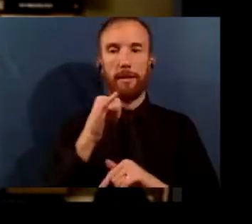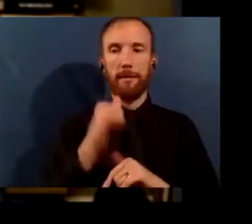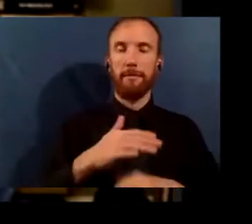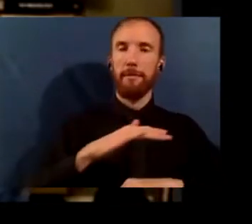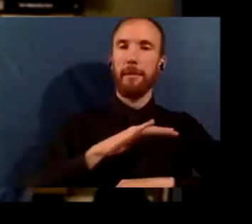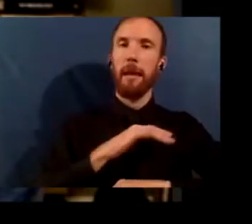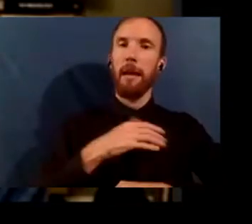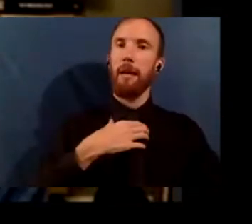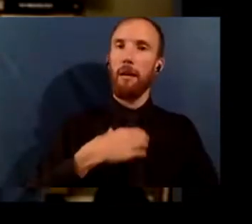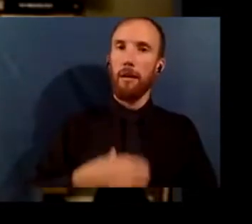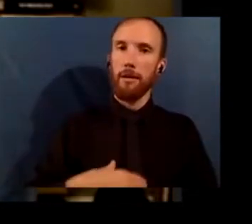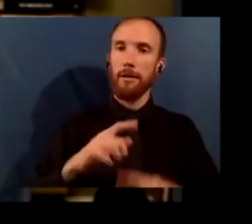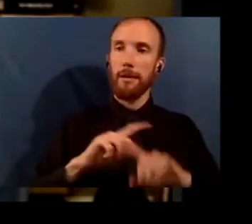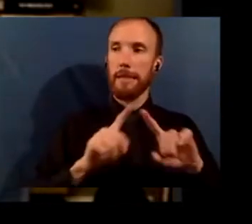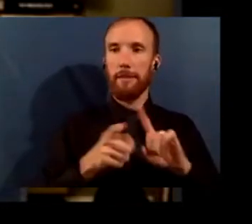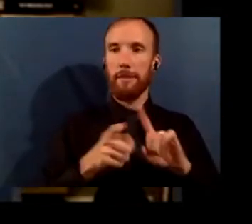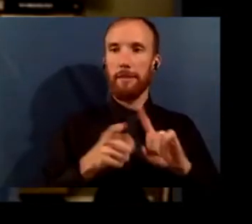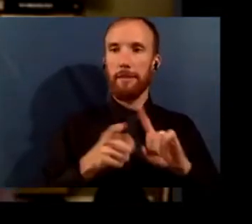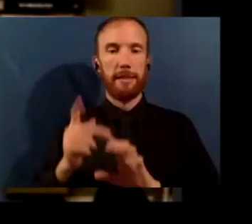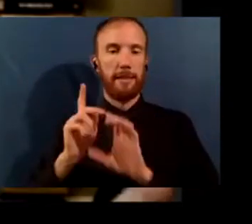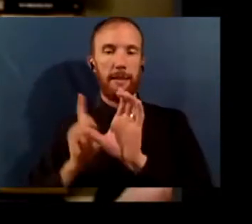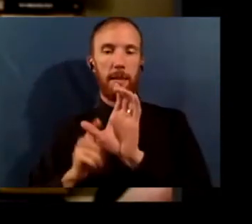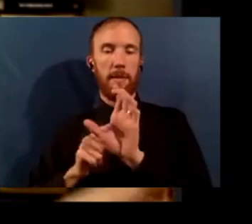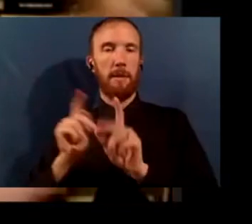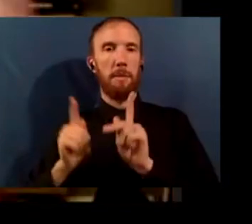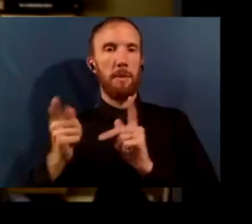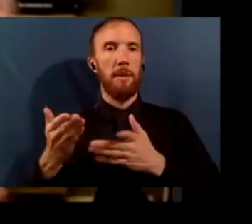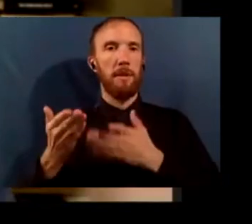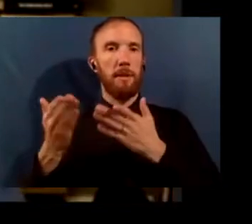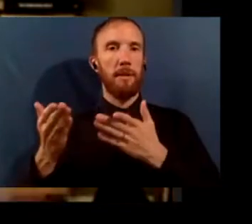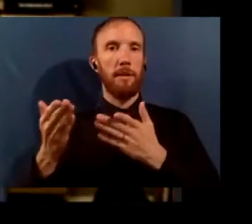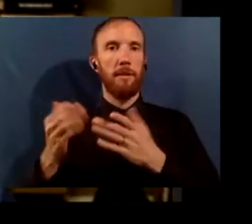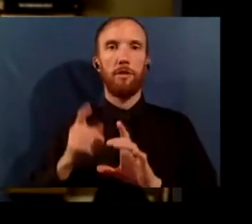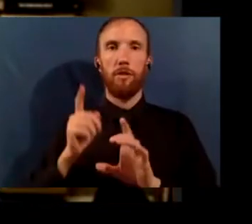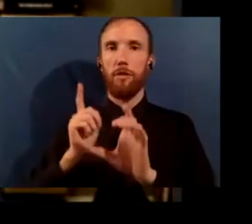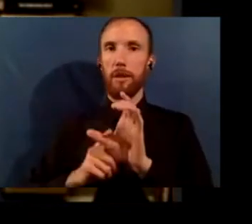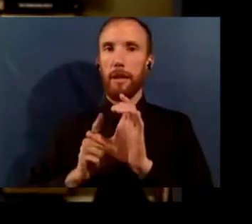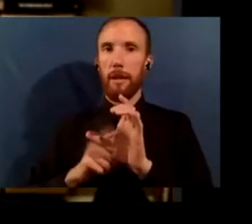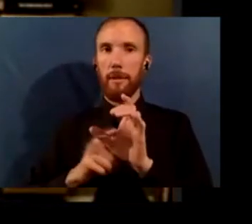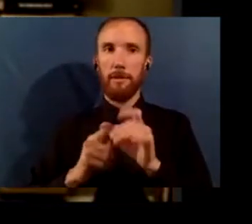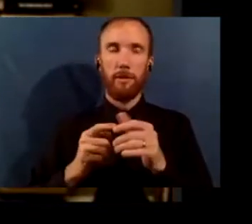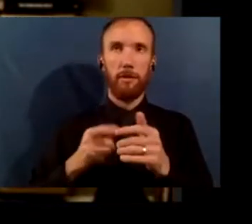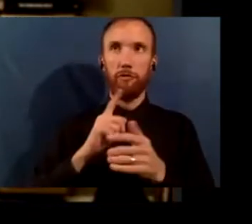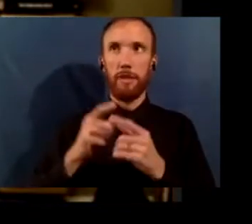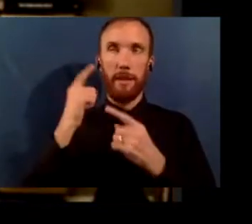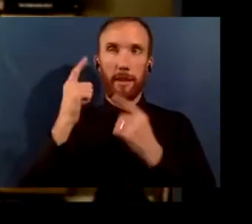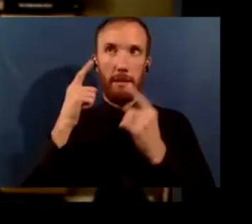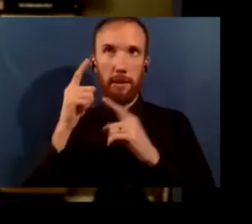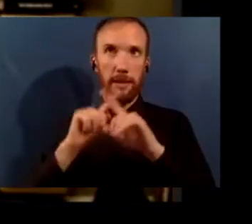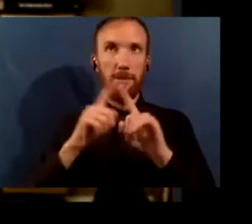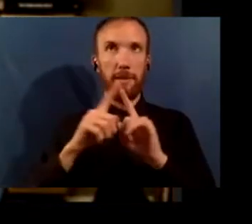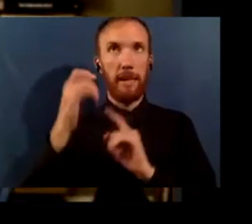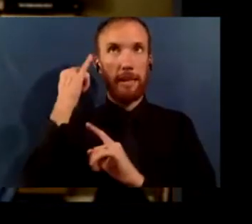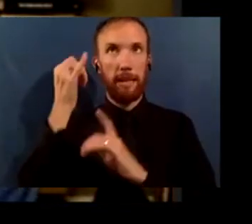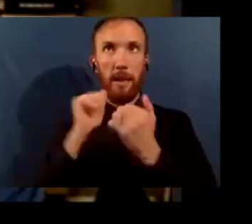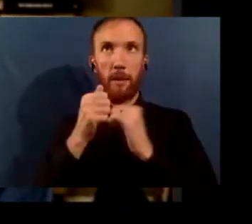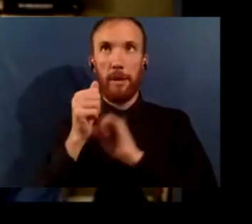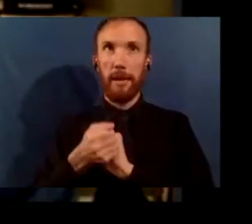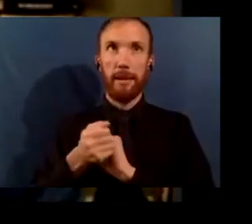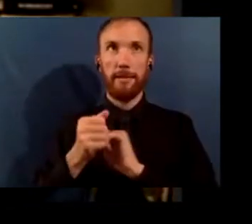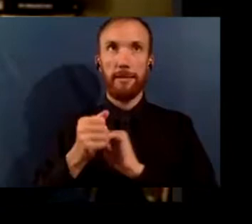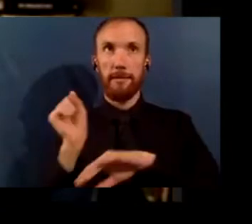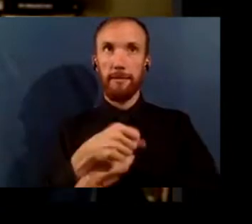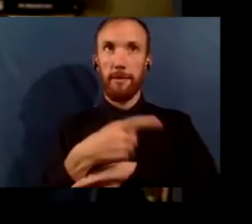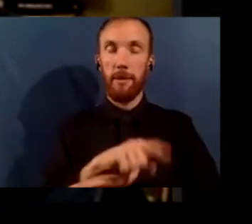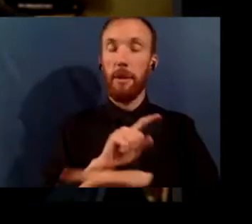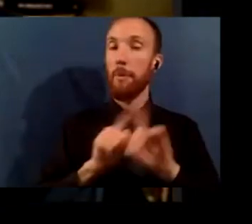issues that the communists deal with. So the communists outflank liberalism on the battle of ideas there. But he says how we can defeat communism is